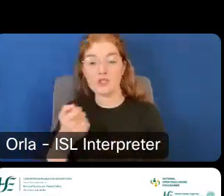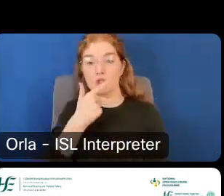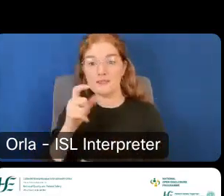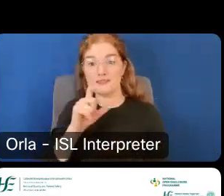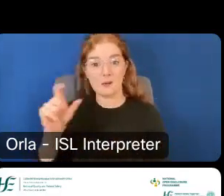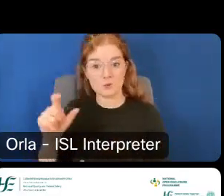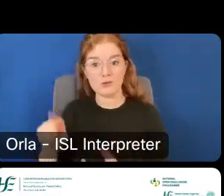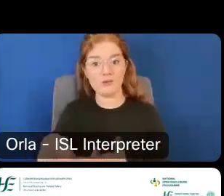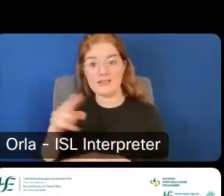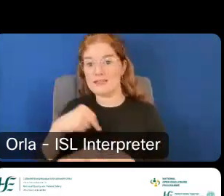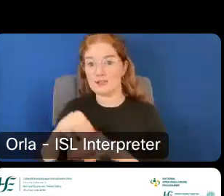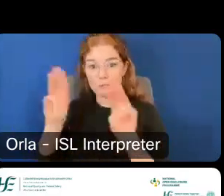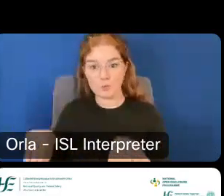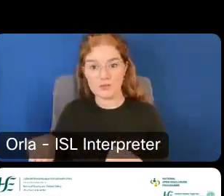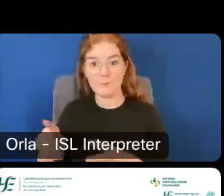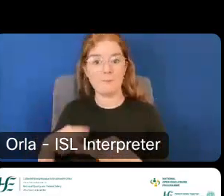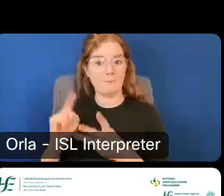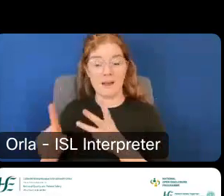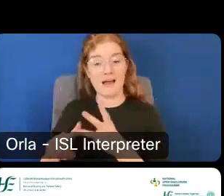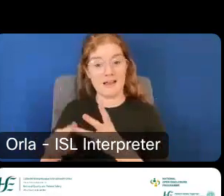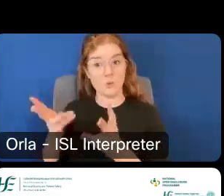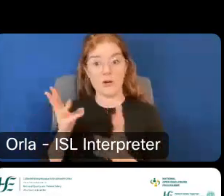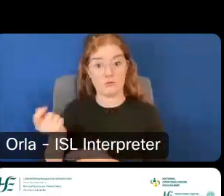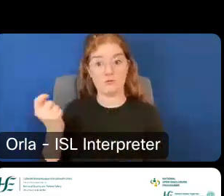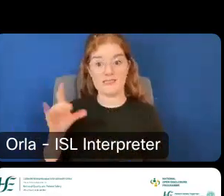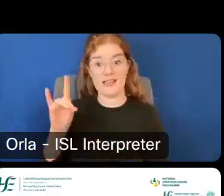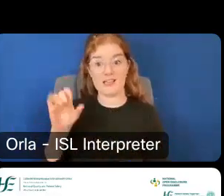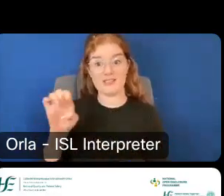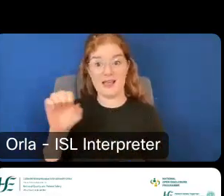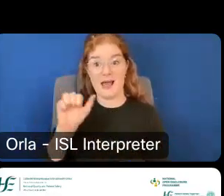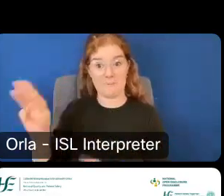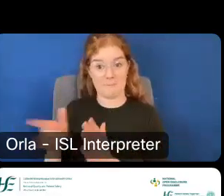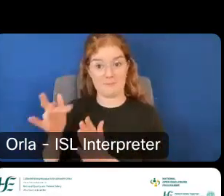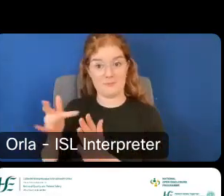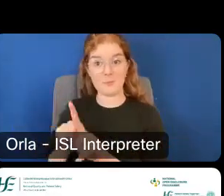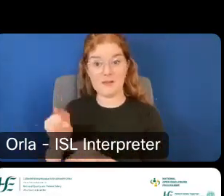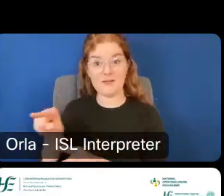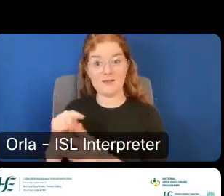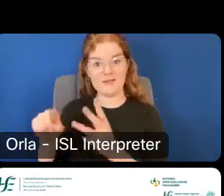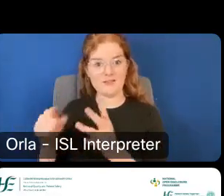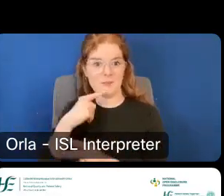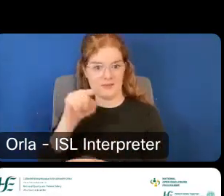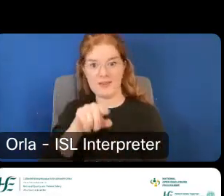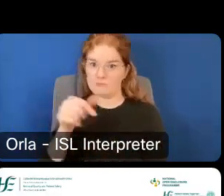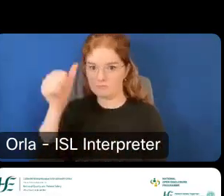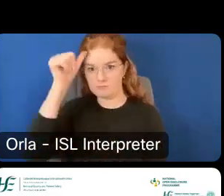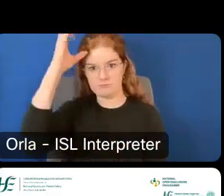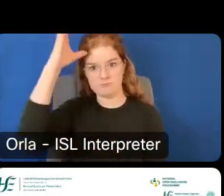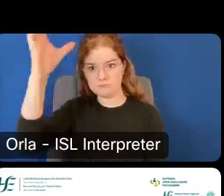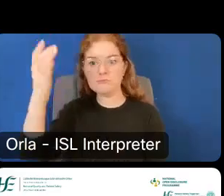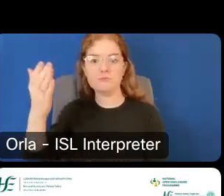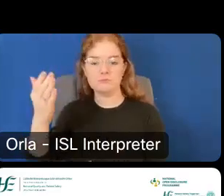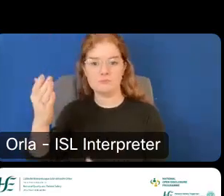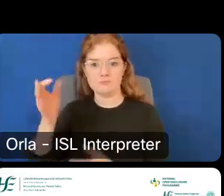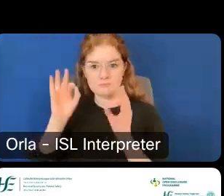National Museum. They also worked on the most recent HSE app as well. So they were very much, I suppose, au fait